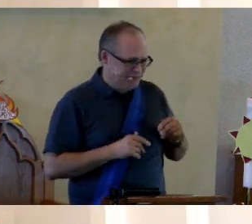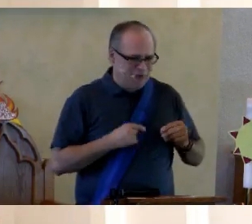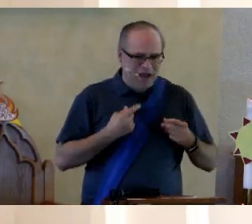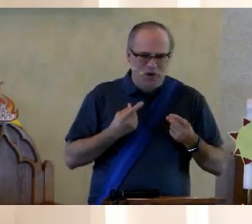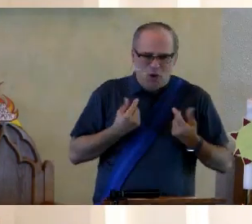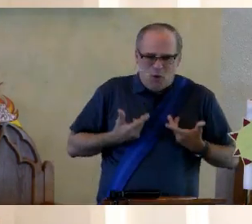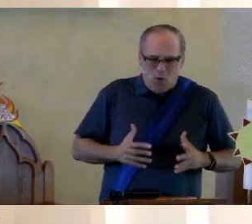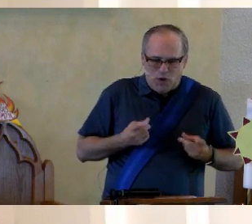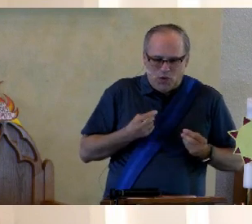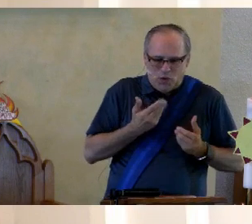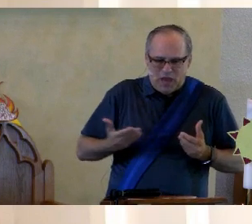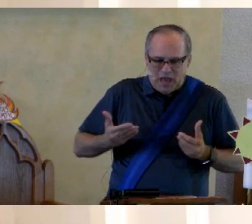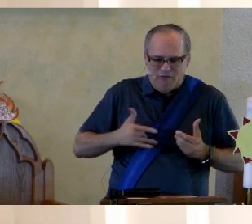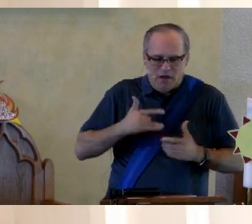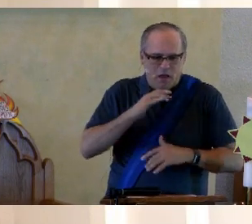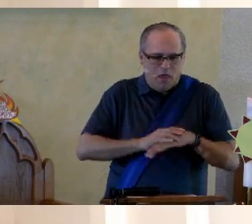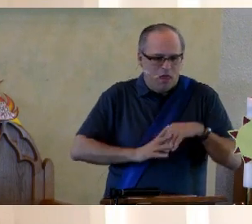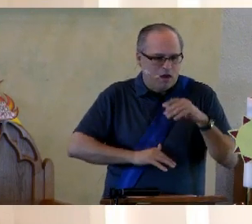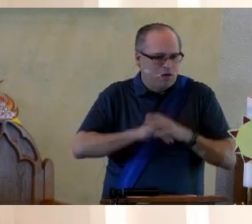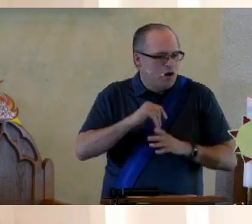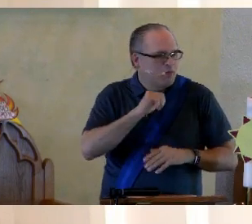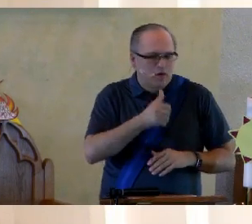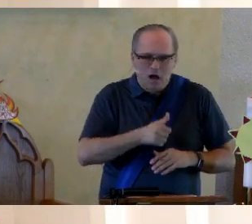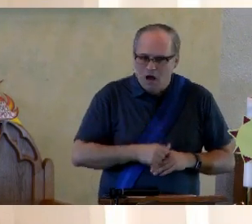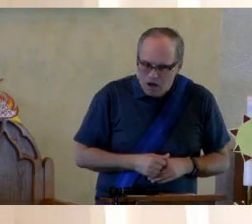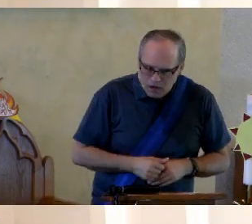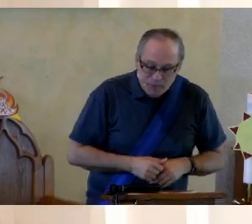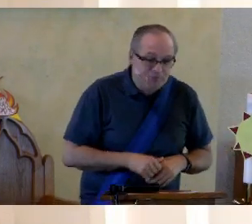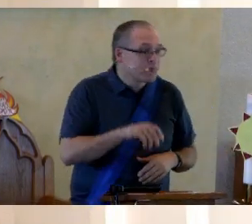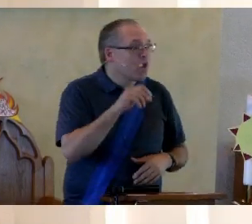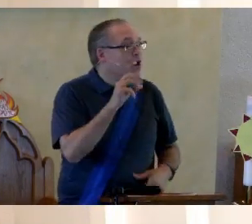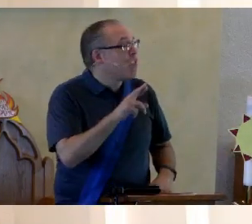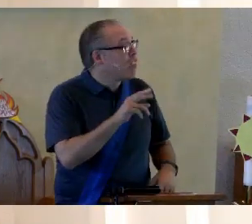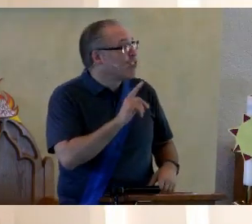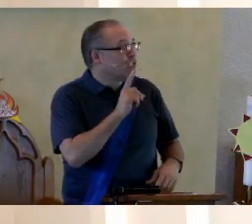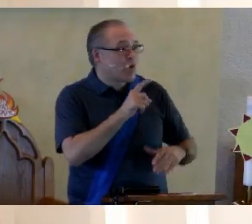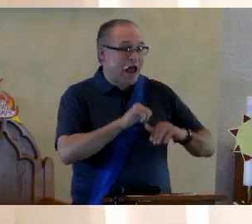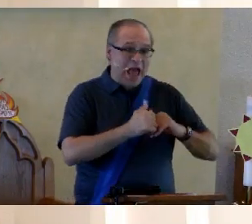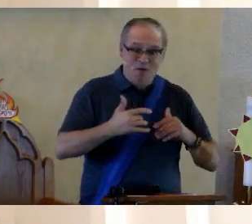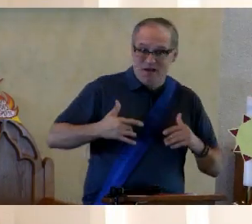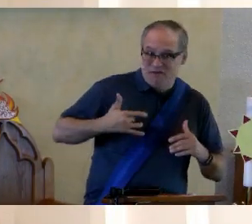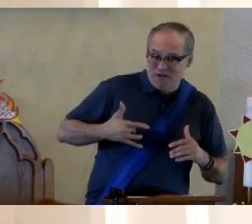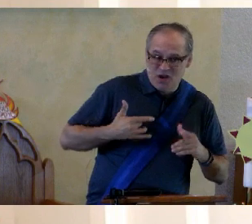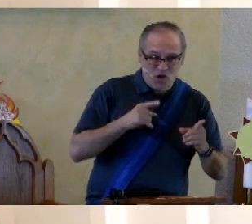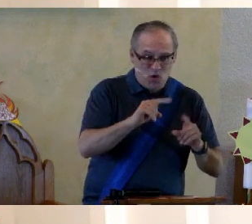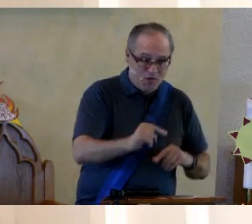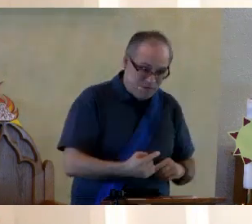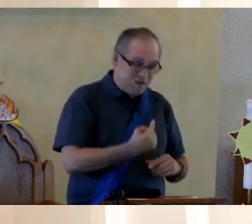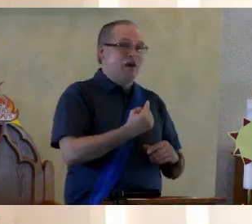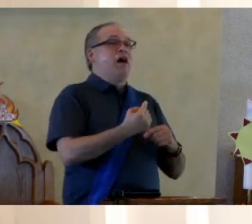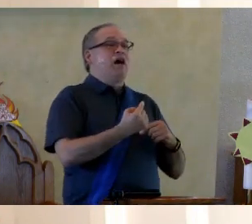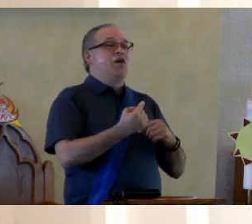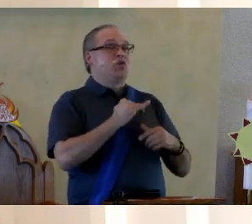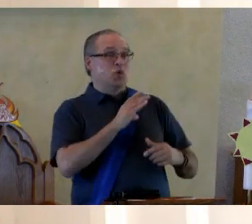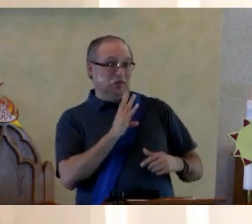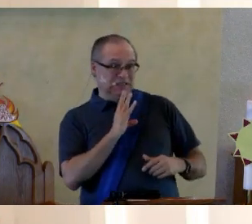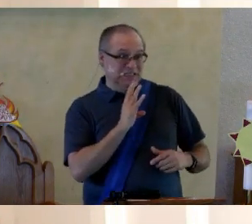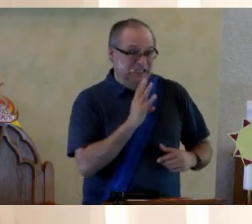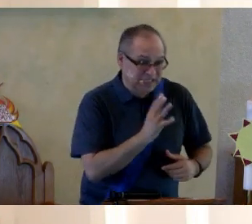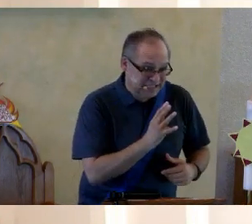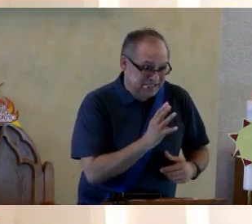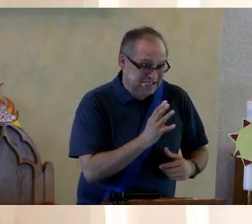uncomfortable. They may even hold back expressing their true feelings to people who've offended them for fear that doing so might